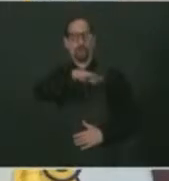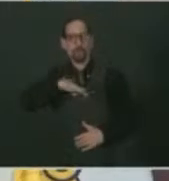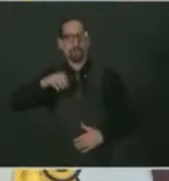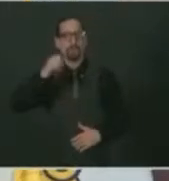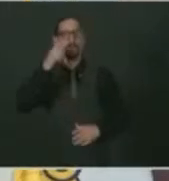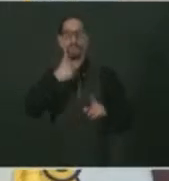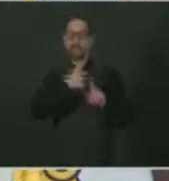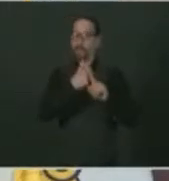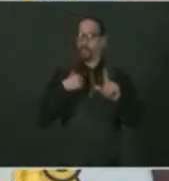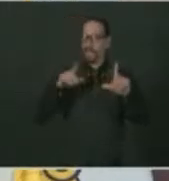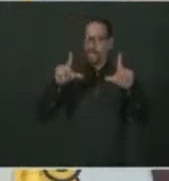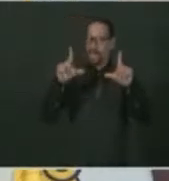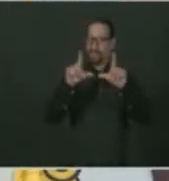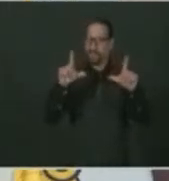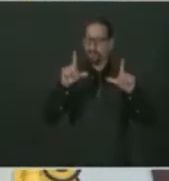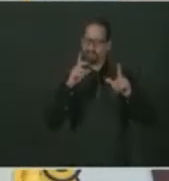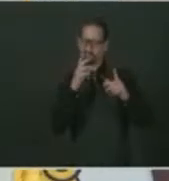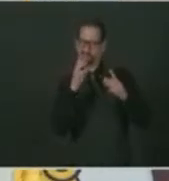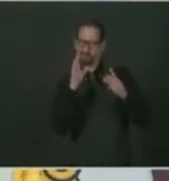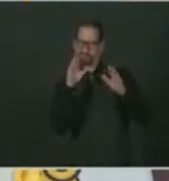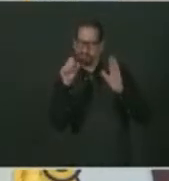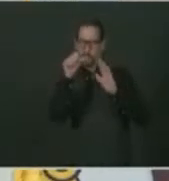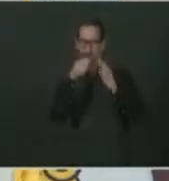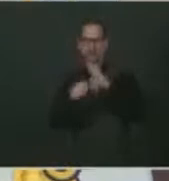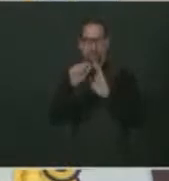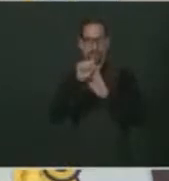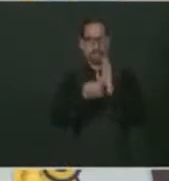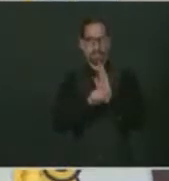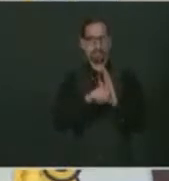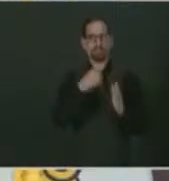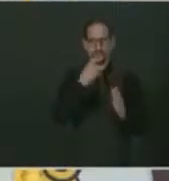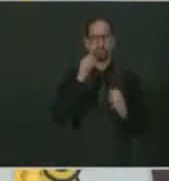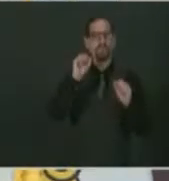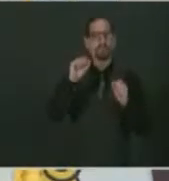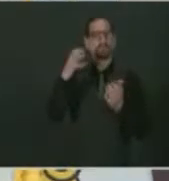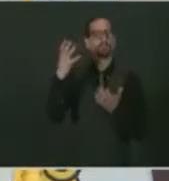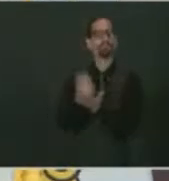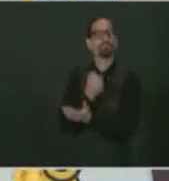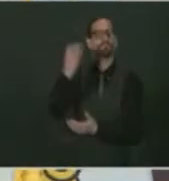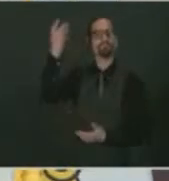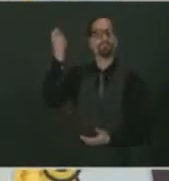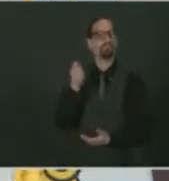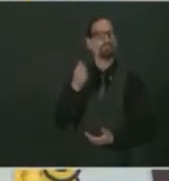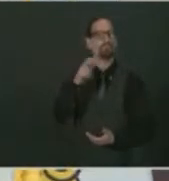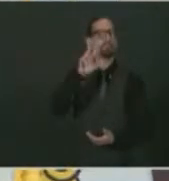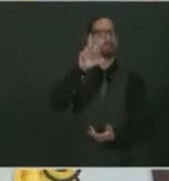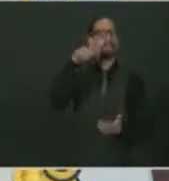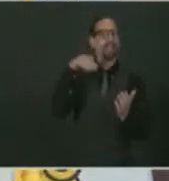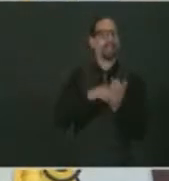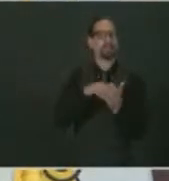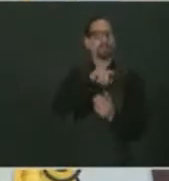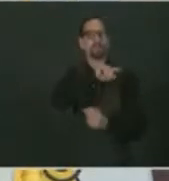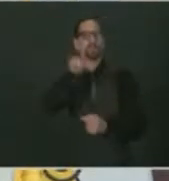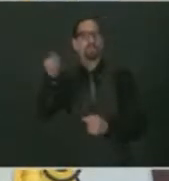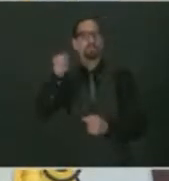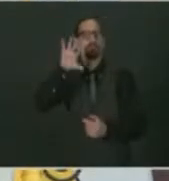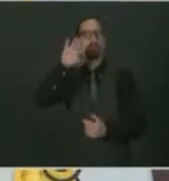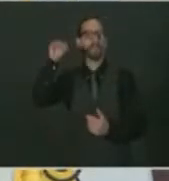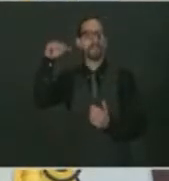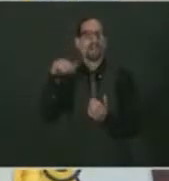for grants ranging from $3,000 to $50,000 per site, and child care providers can apply